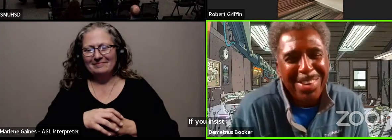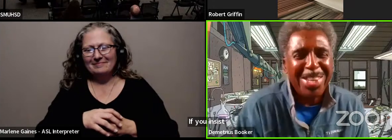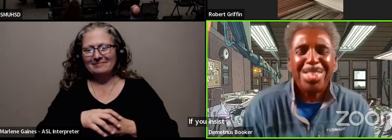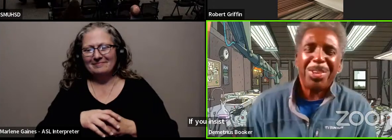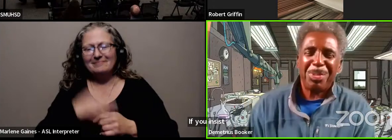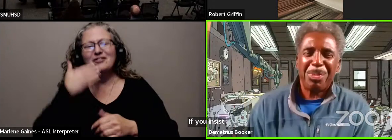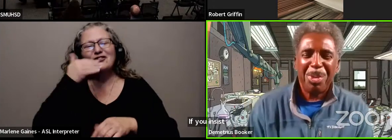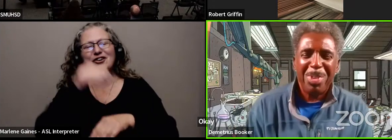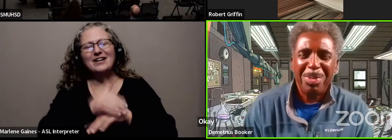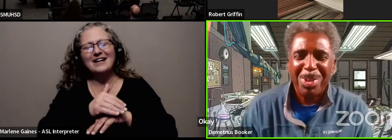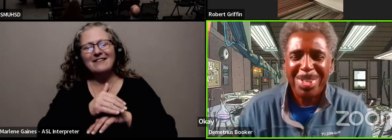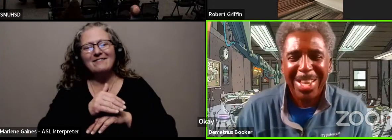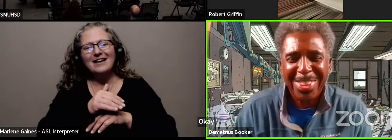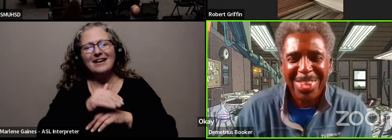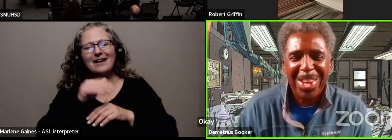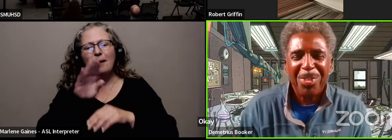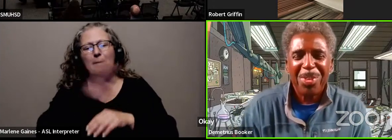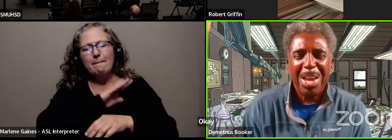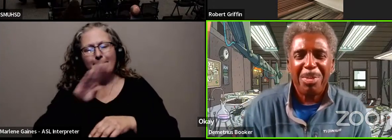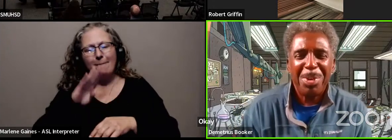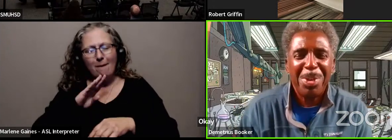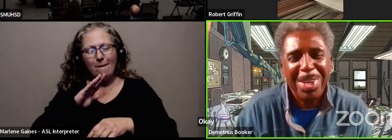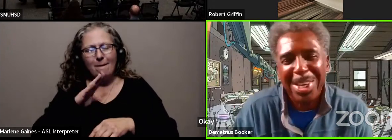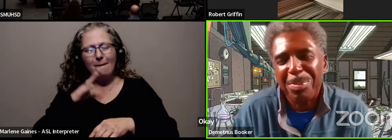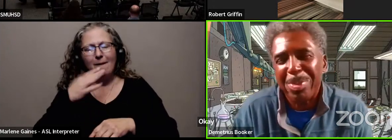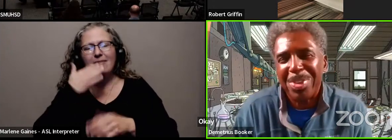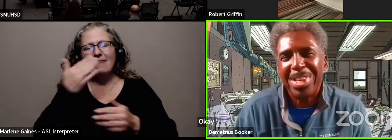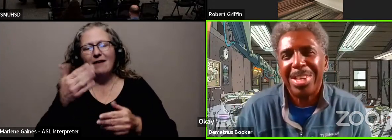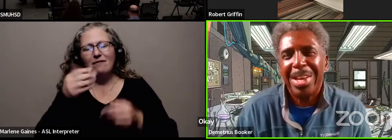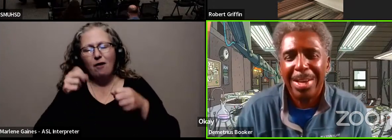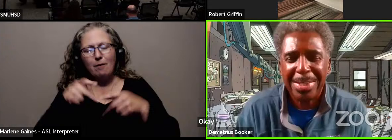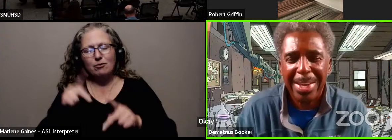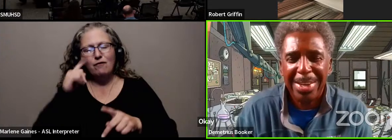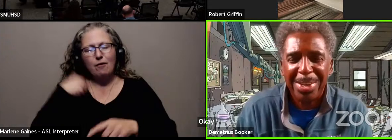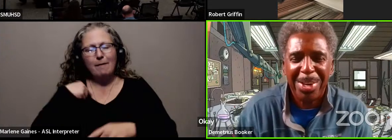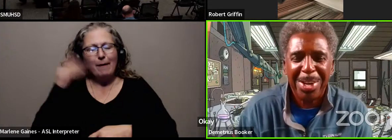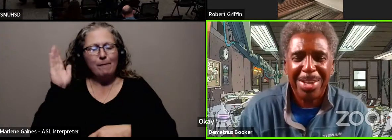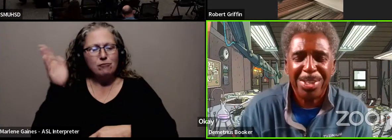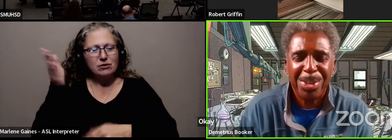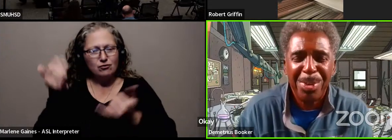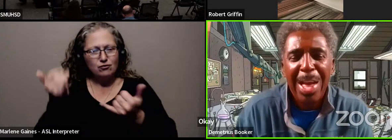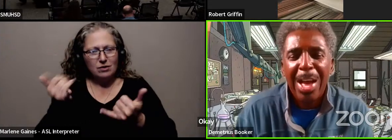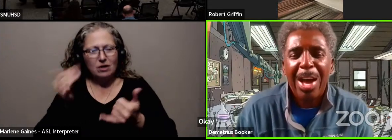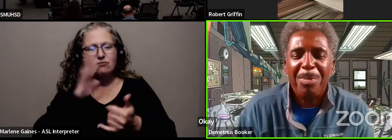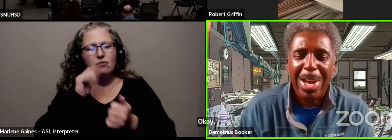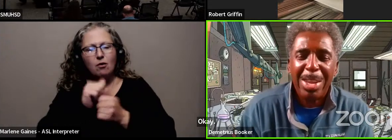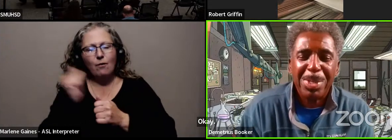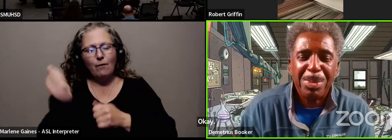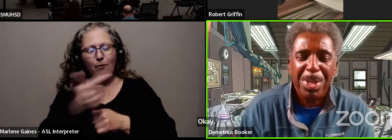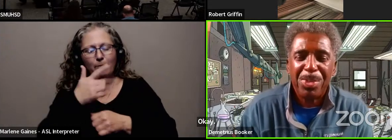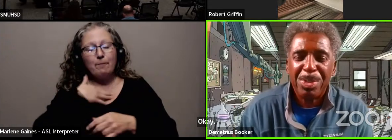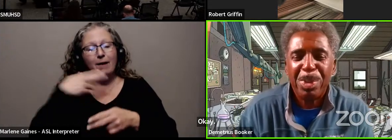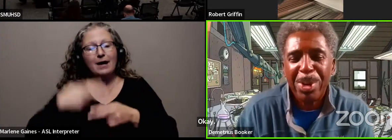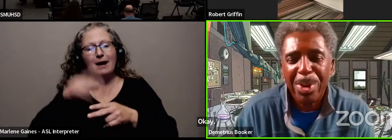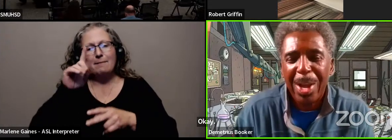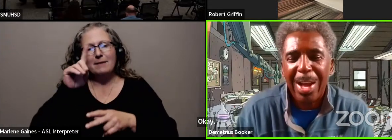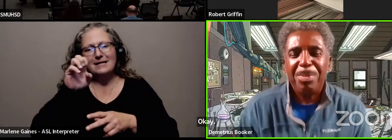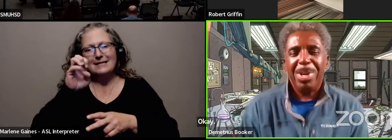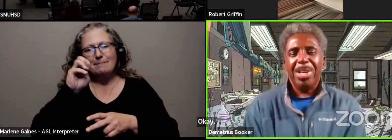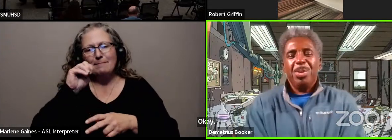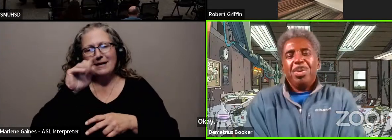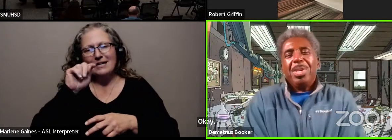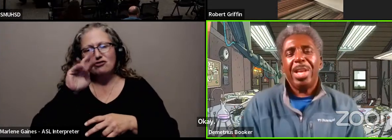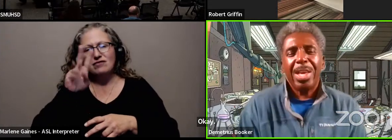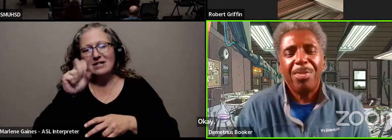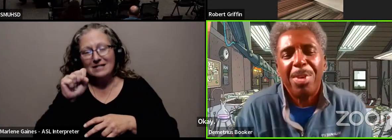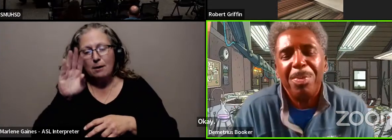Good evening, distinguished board members. Thank you for the opportunity to present today to talk to you. My name is Demetrius Booker. I'm